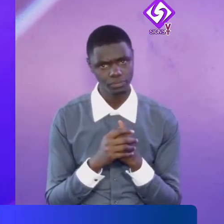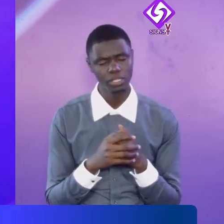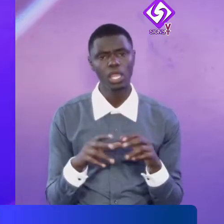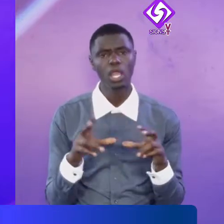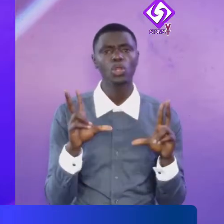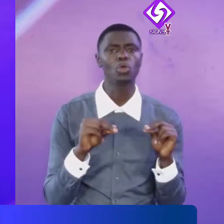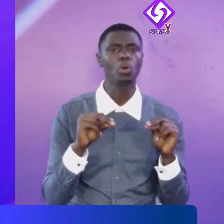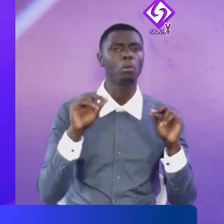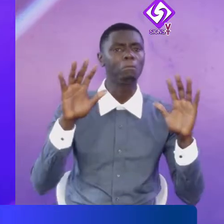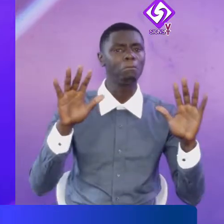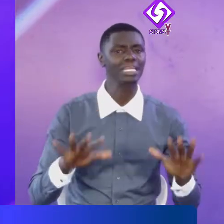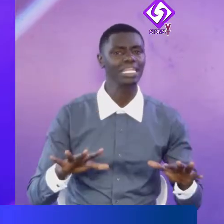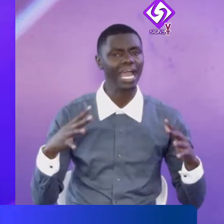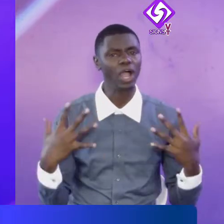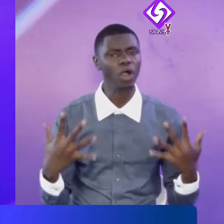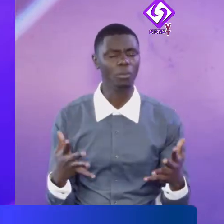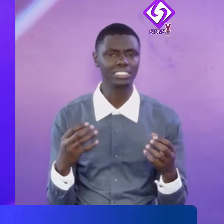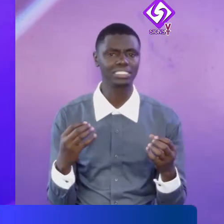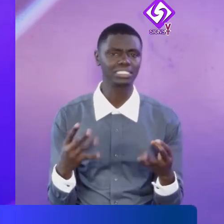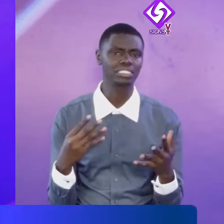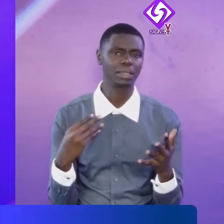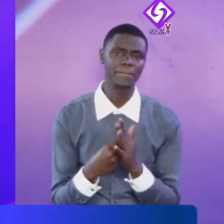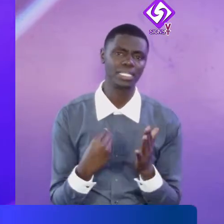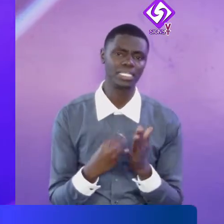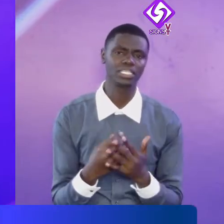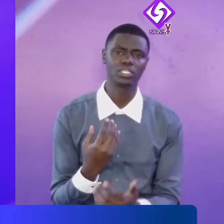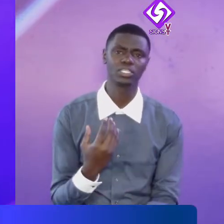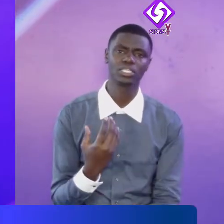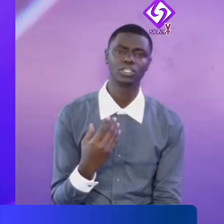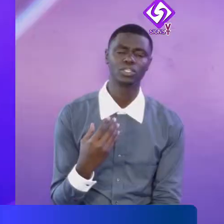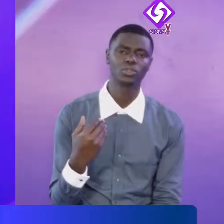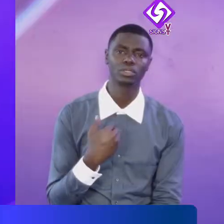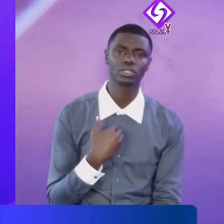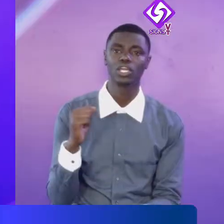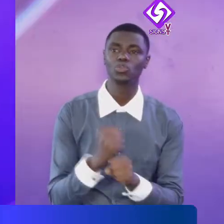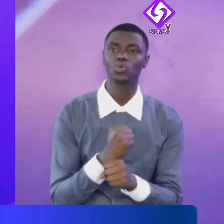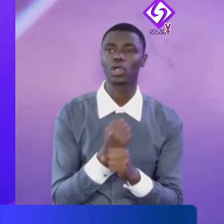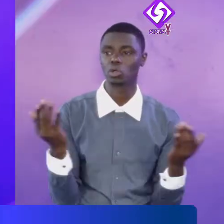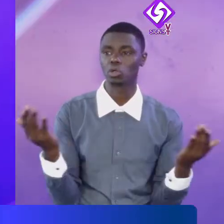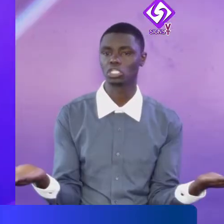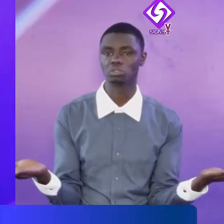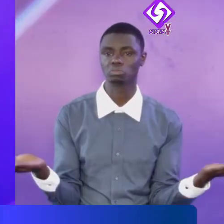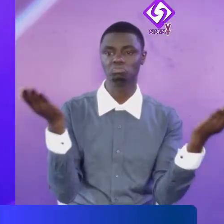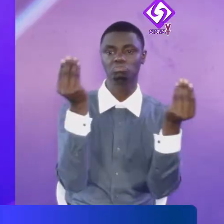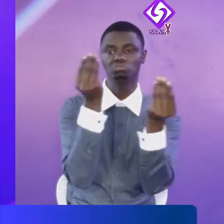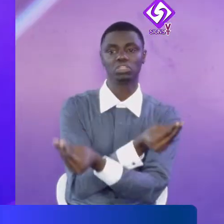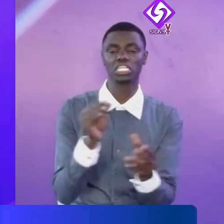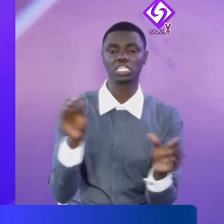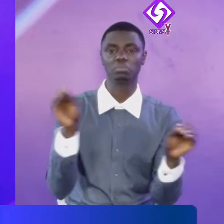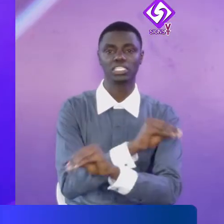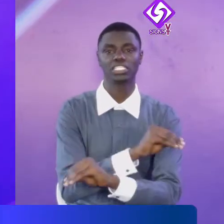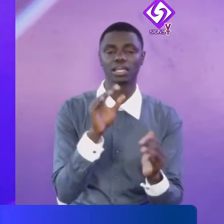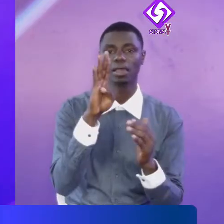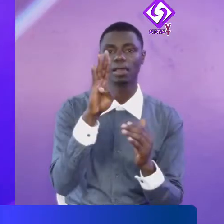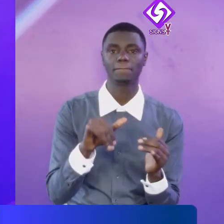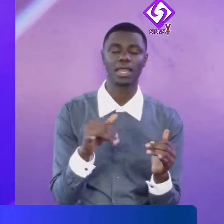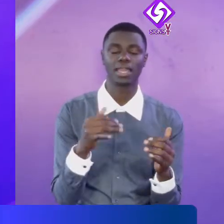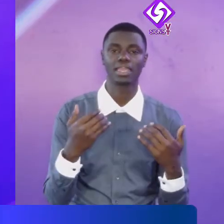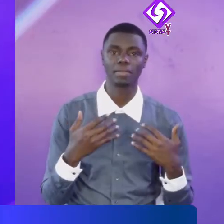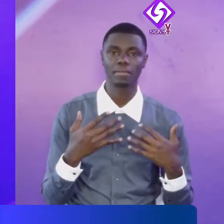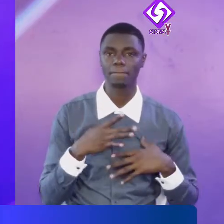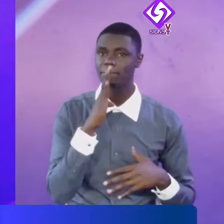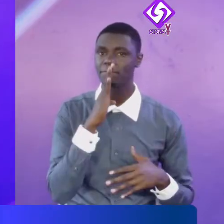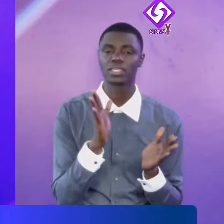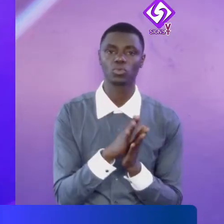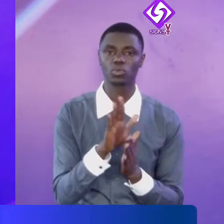you earn, there is nothing you can compensate with being with your people. Yeah. I lived in Europe for 6 years. Most of